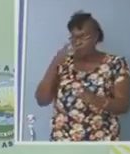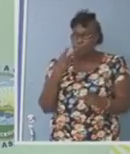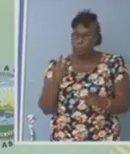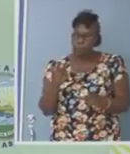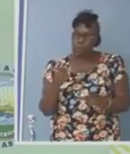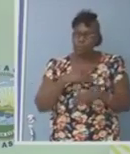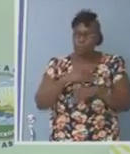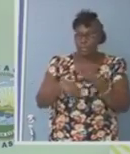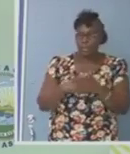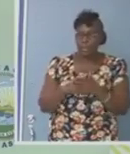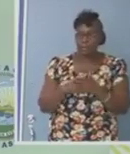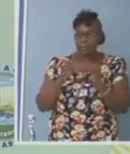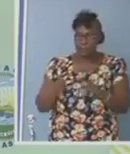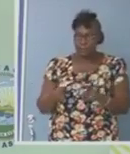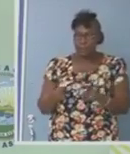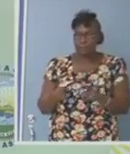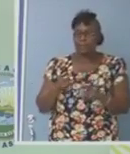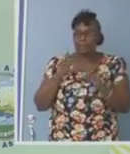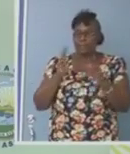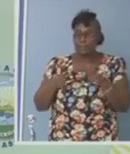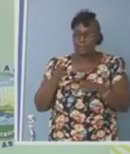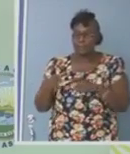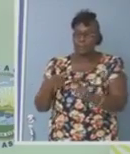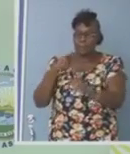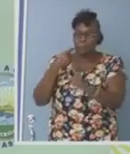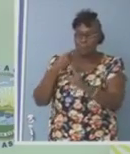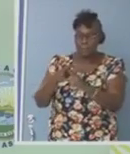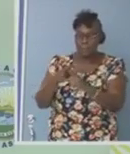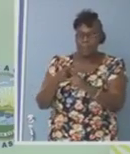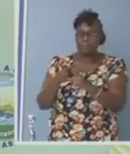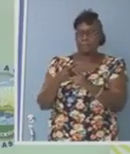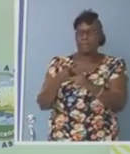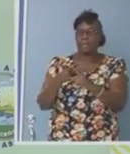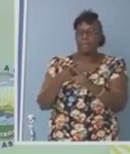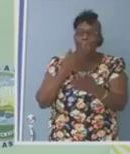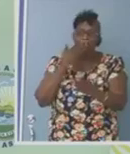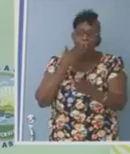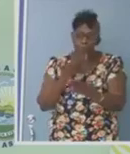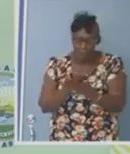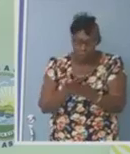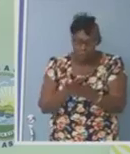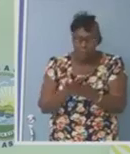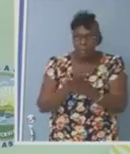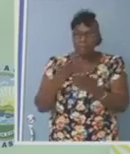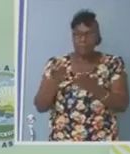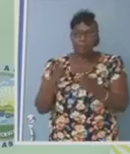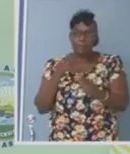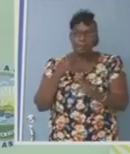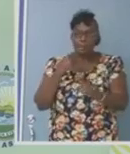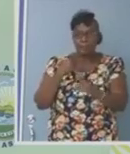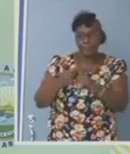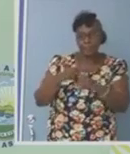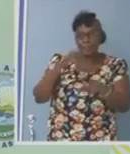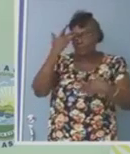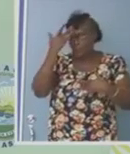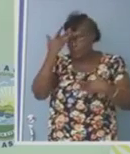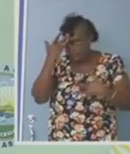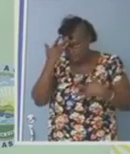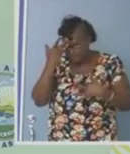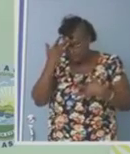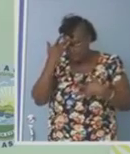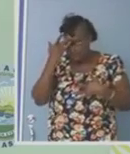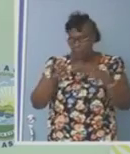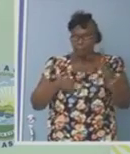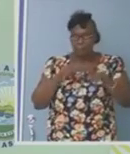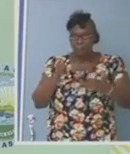who are positive and well, and those who are positive and ill. If a person is positive